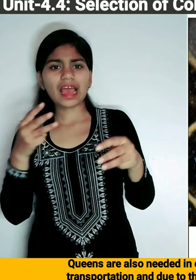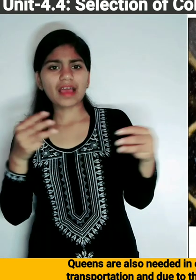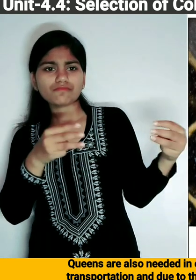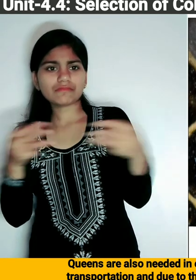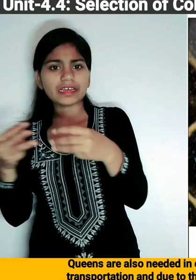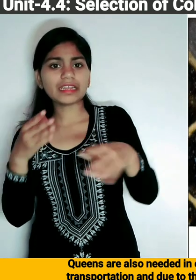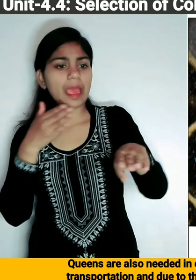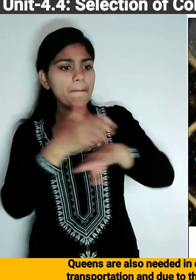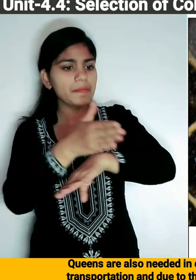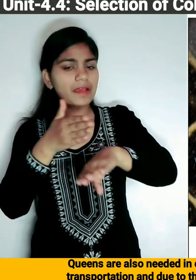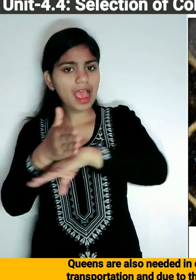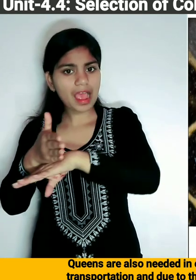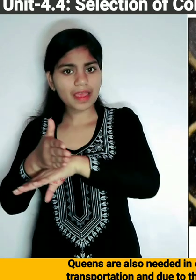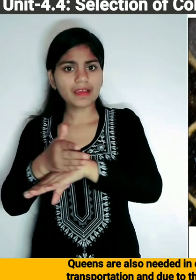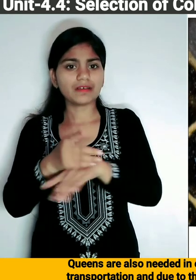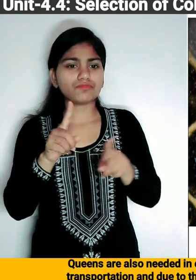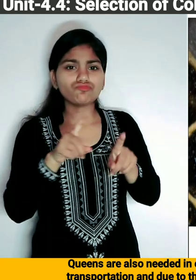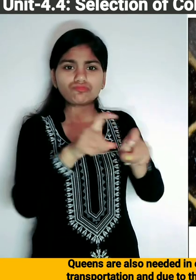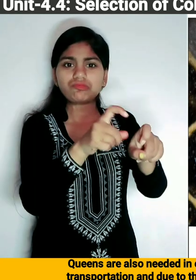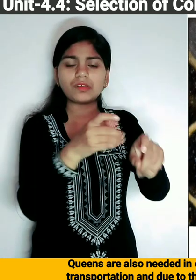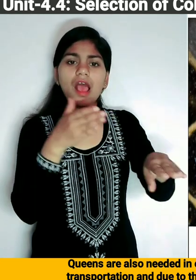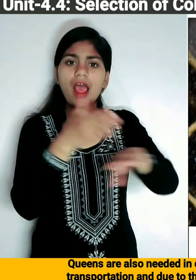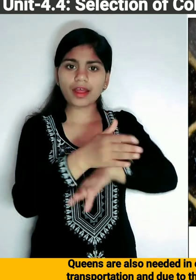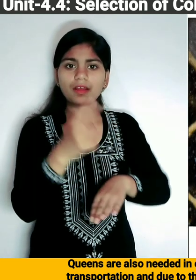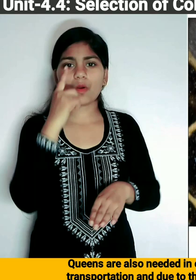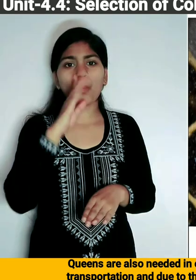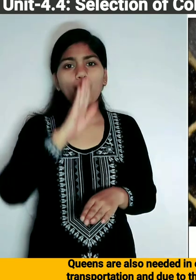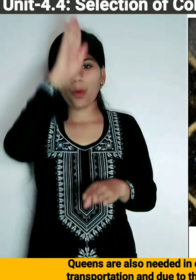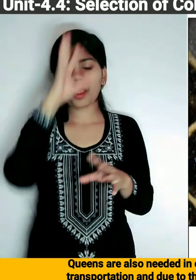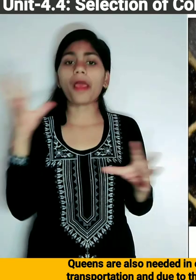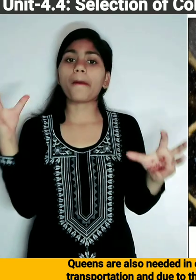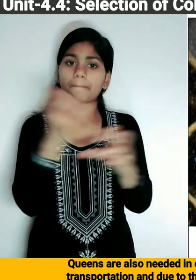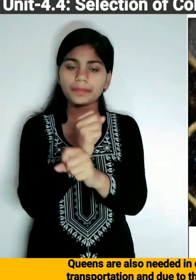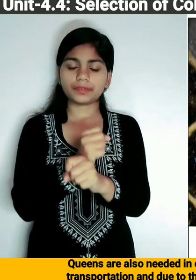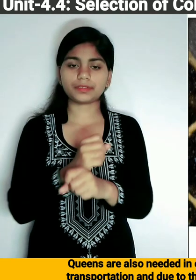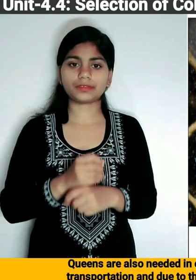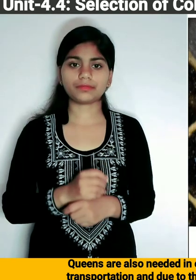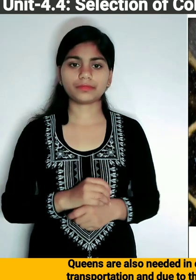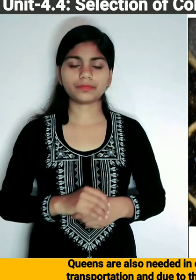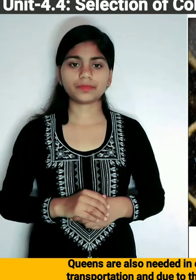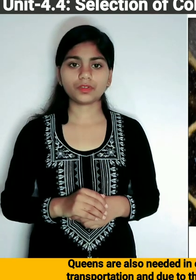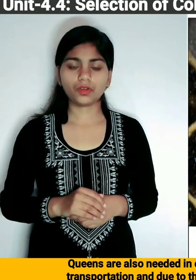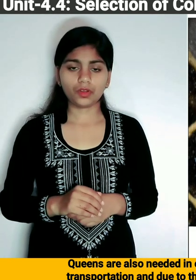for higher profitability of commercial beekeeping,